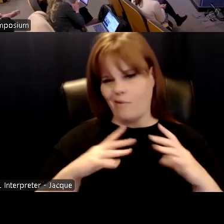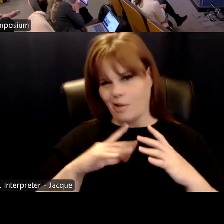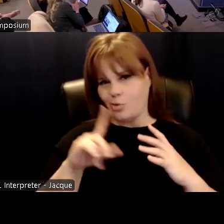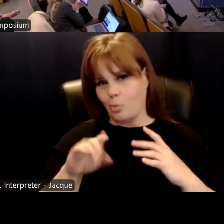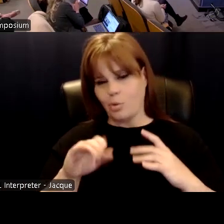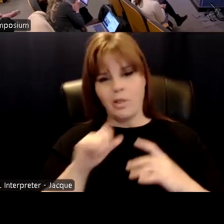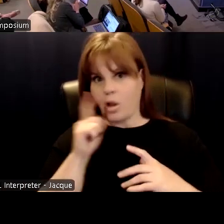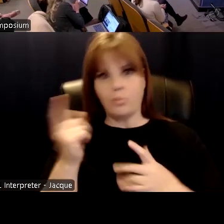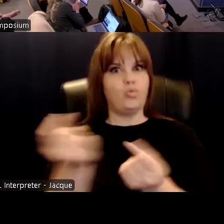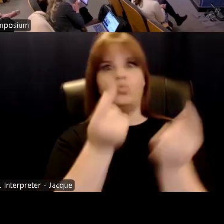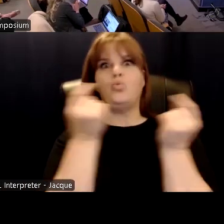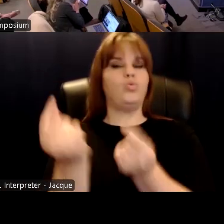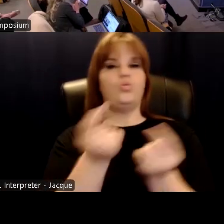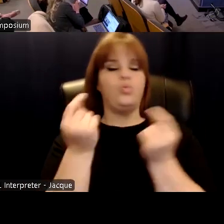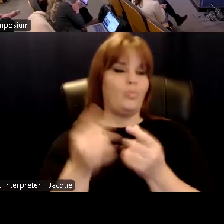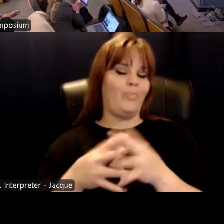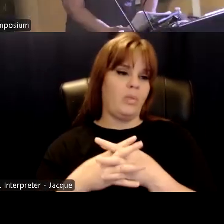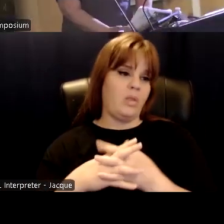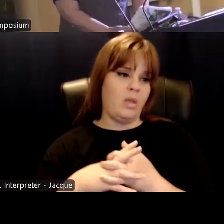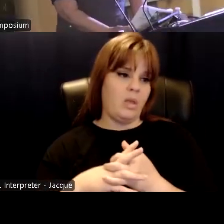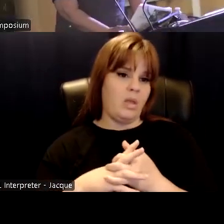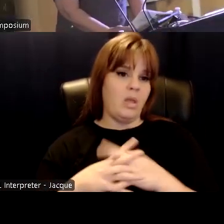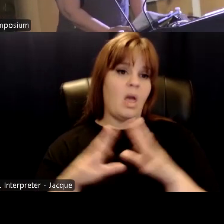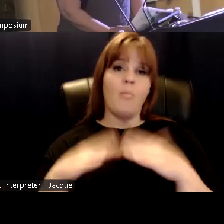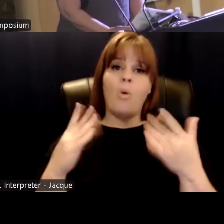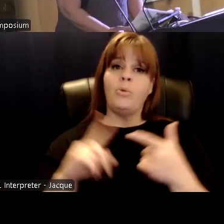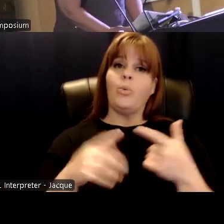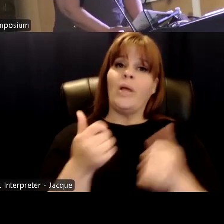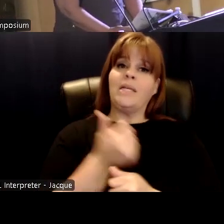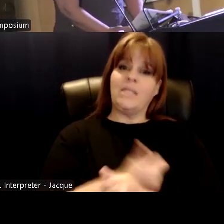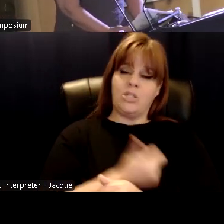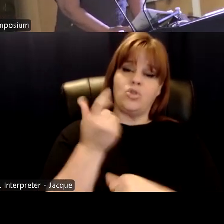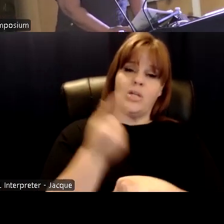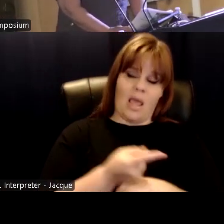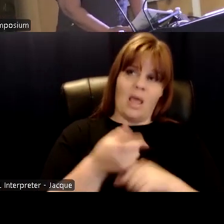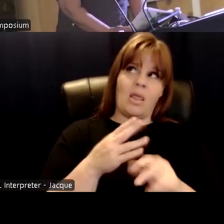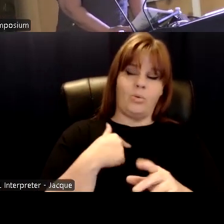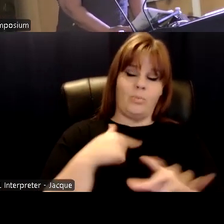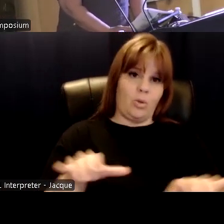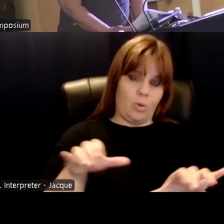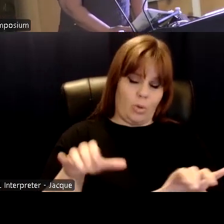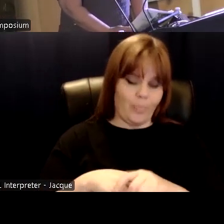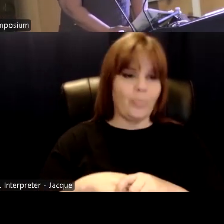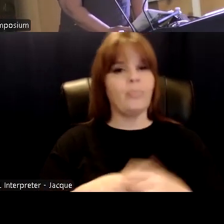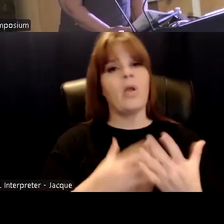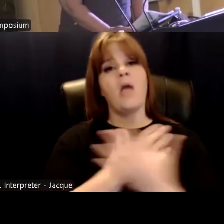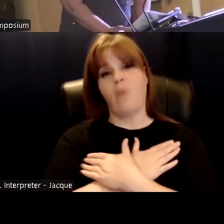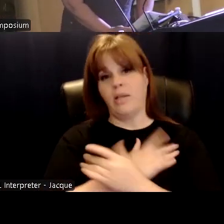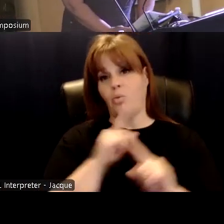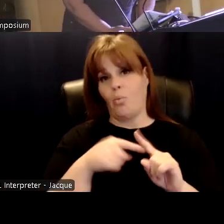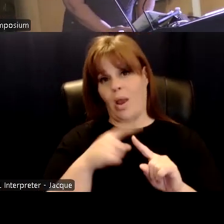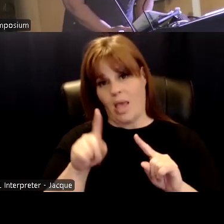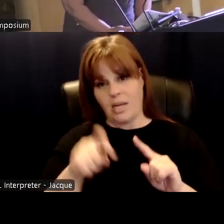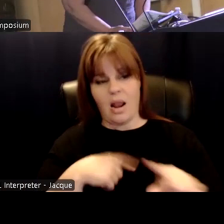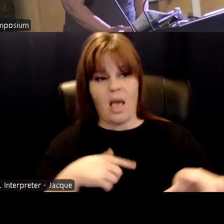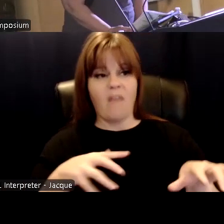go vacations that we used to take. I'm open to what each day allows me to do. I rest when I need to, and I've adopted